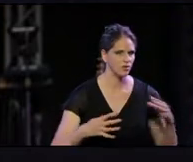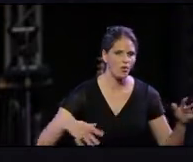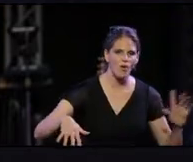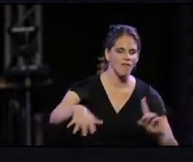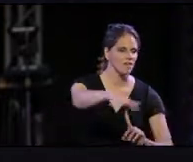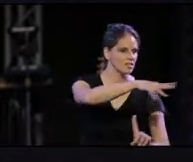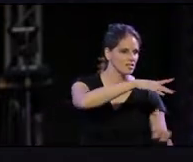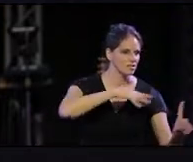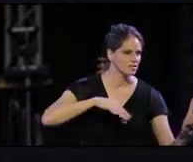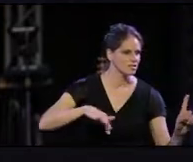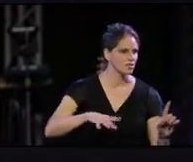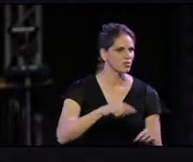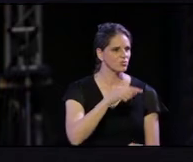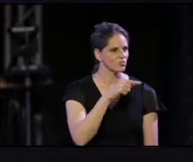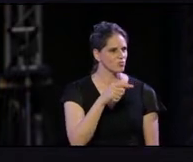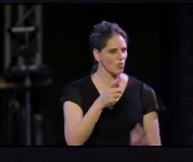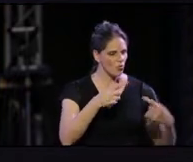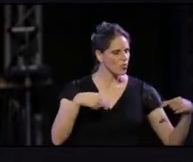stupid, hard-headed,